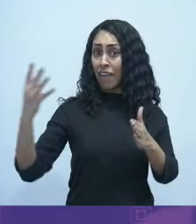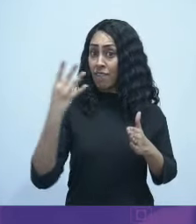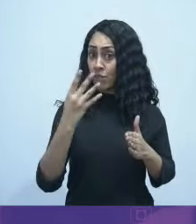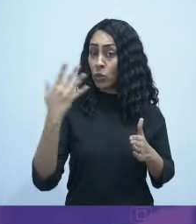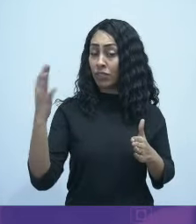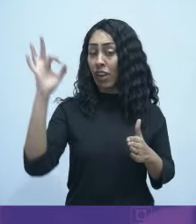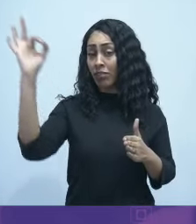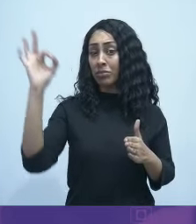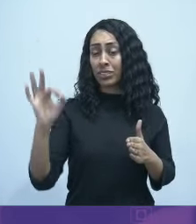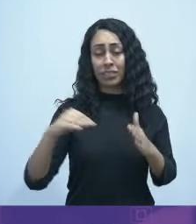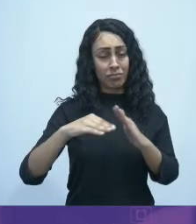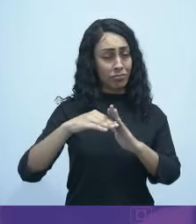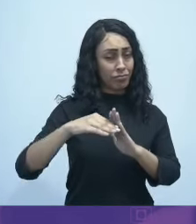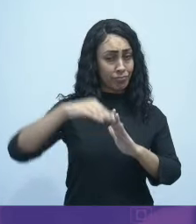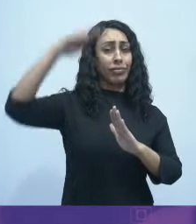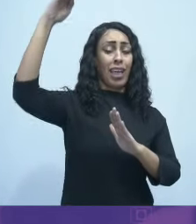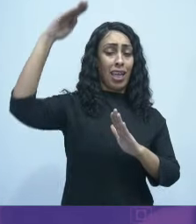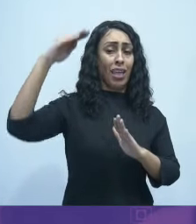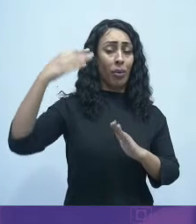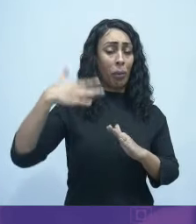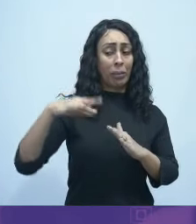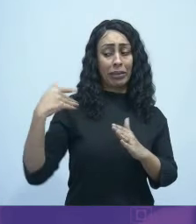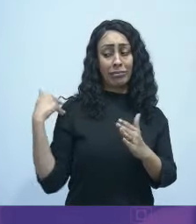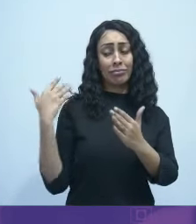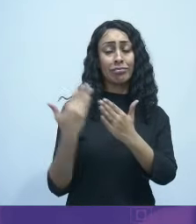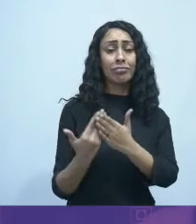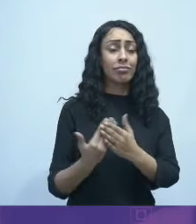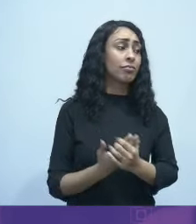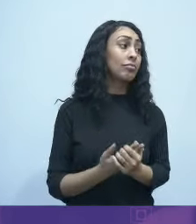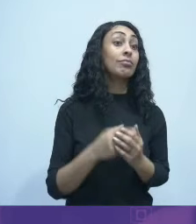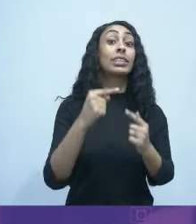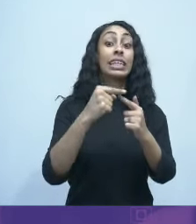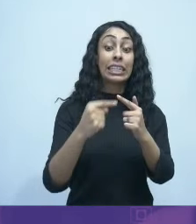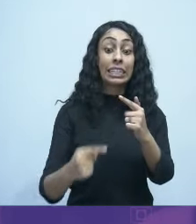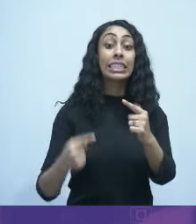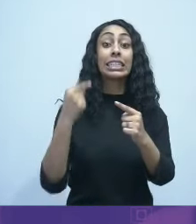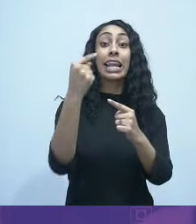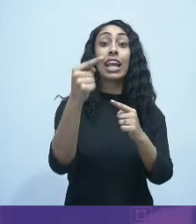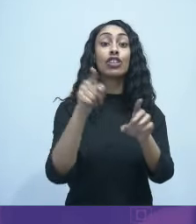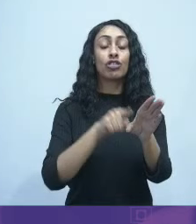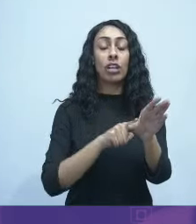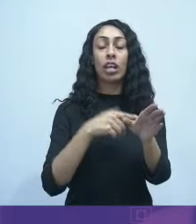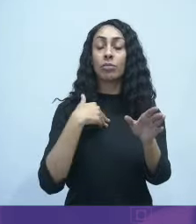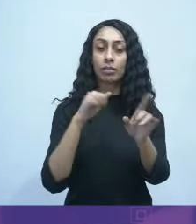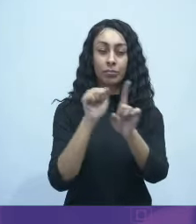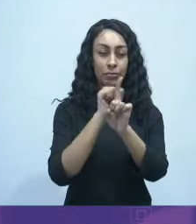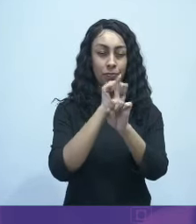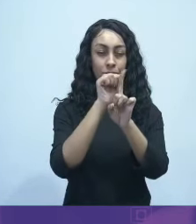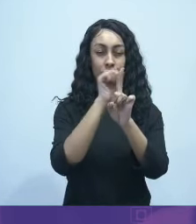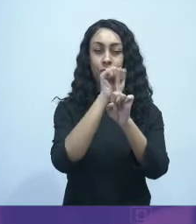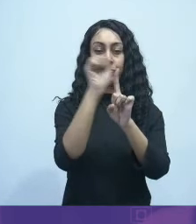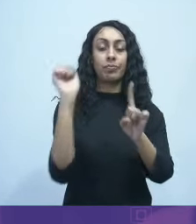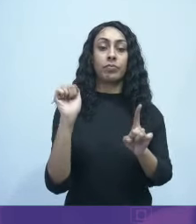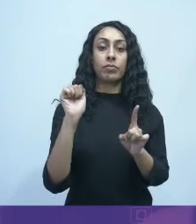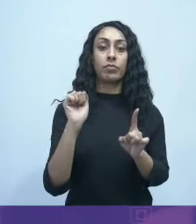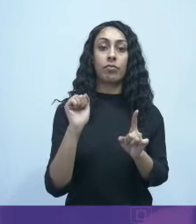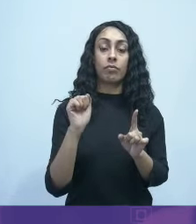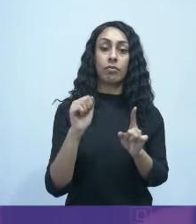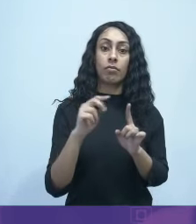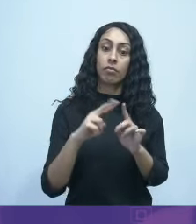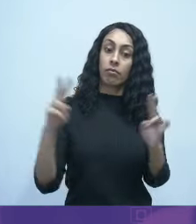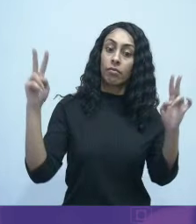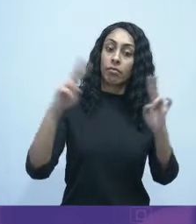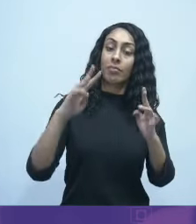a significant increase in a year. But next year we're going to refine the way we do this. We're going to obviously have a not